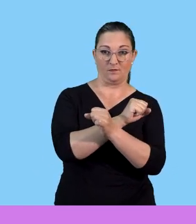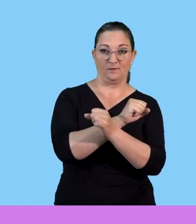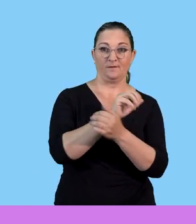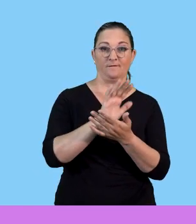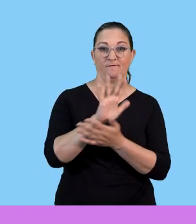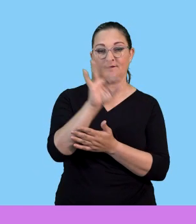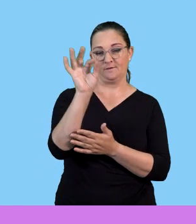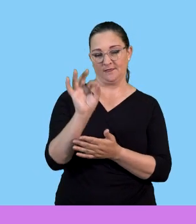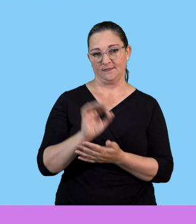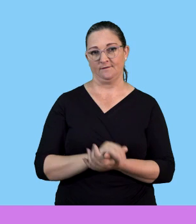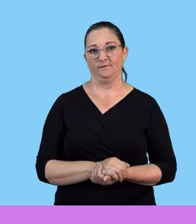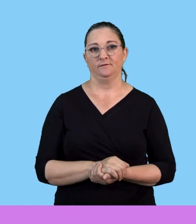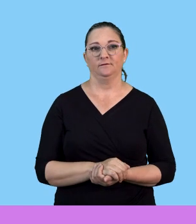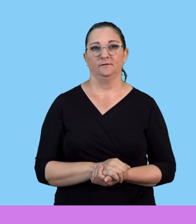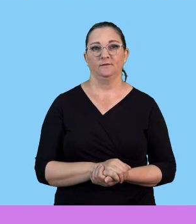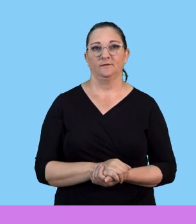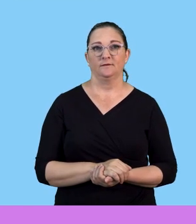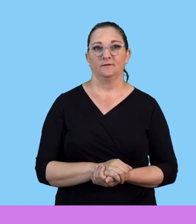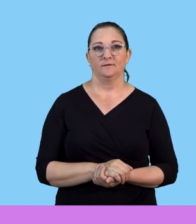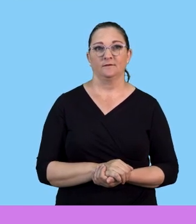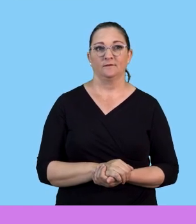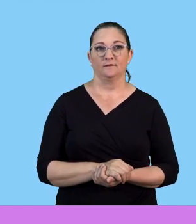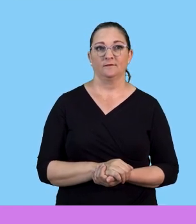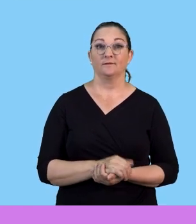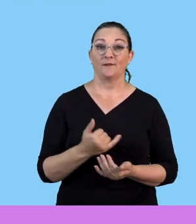by 15%.